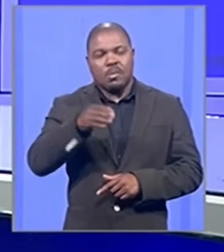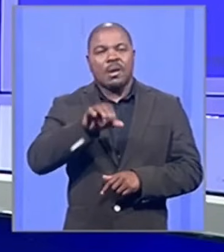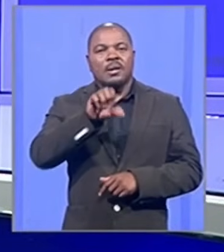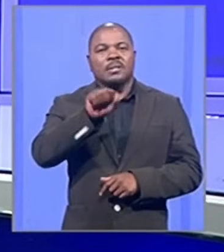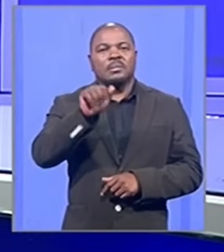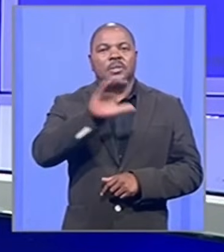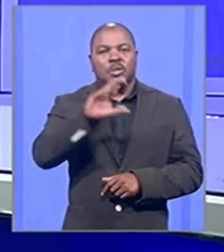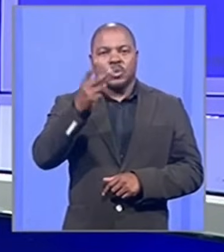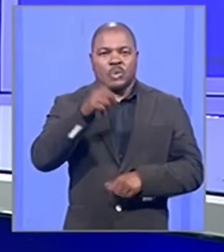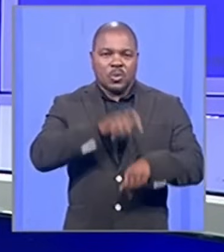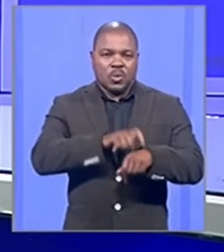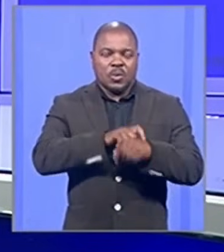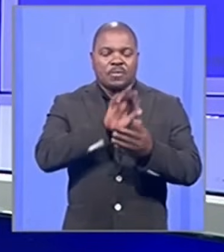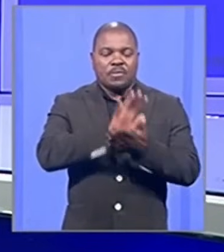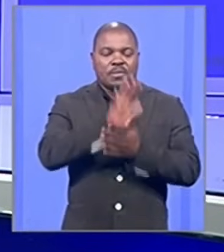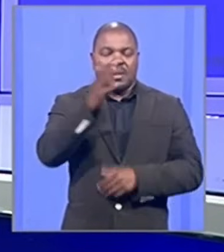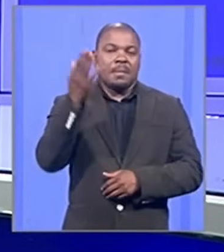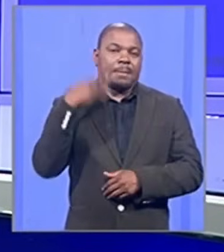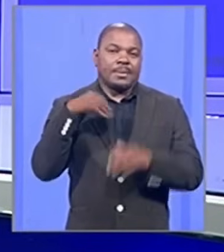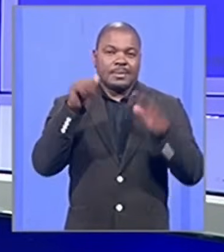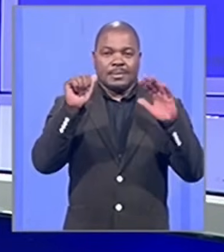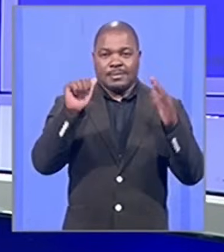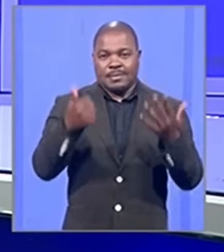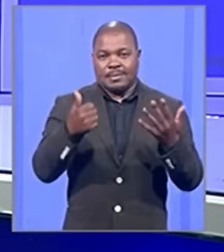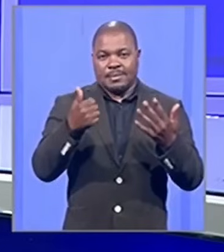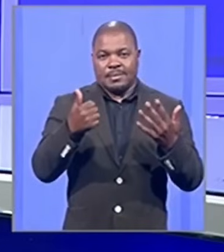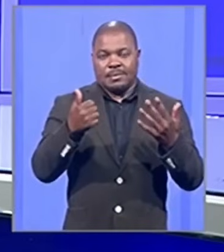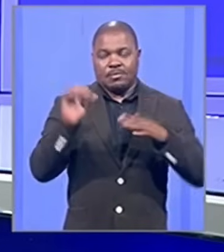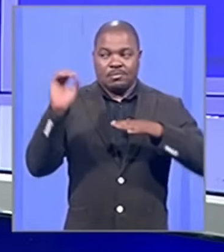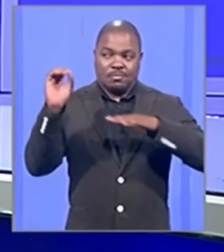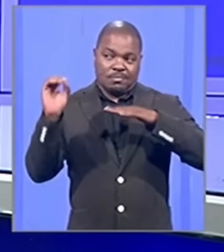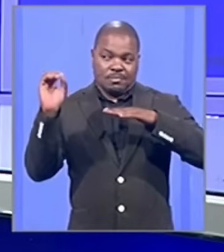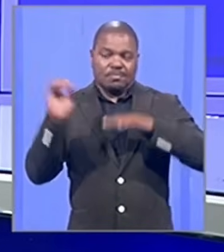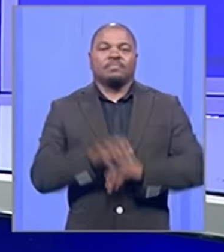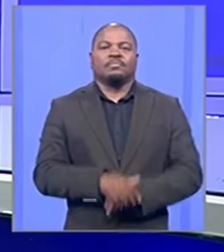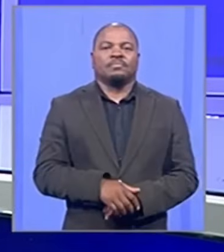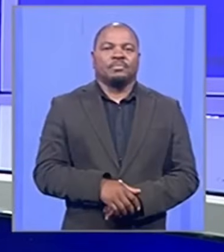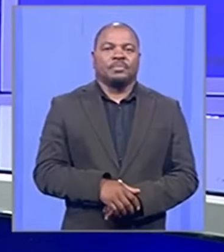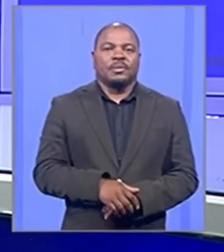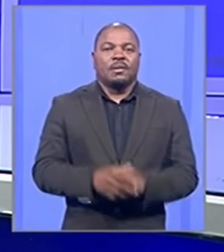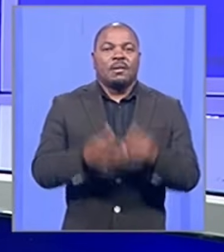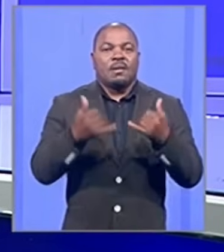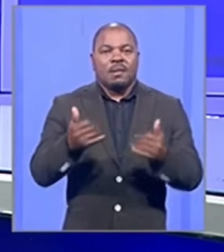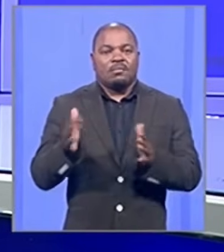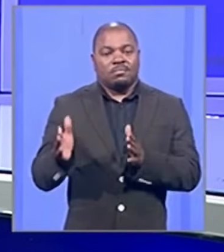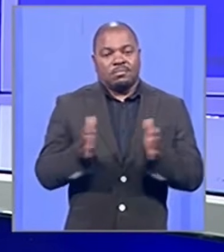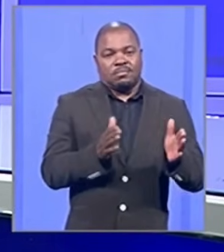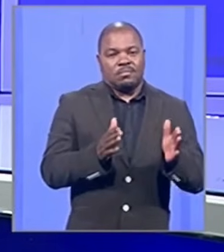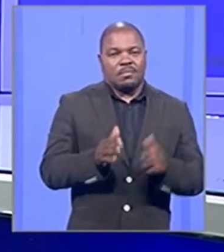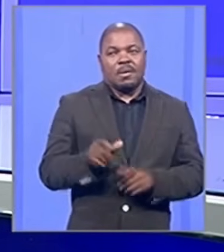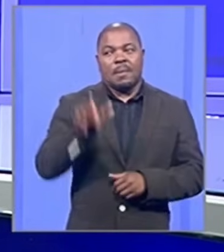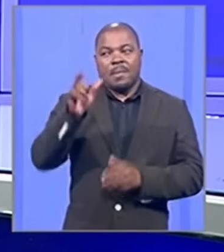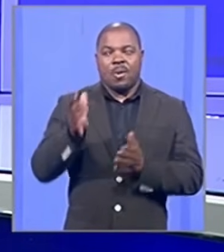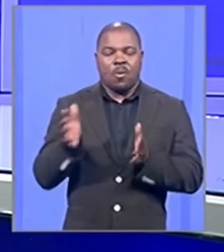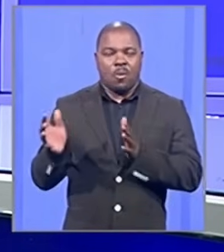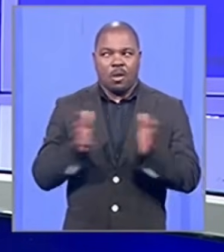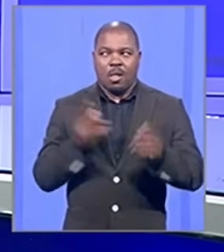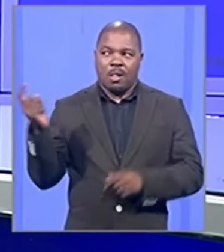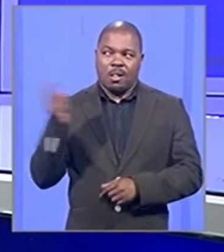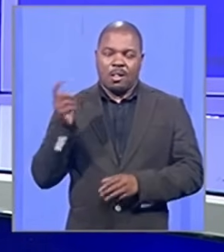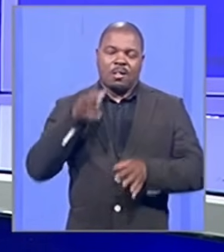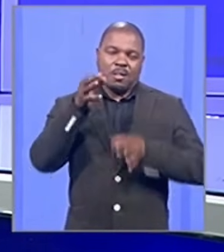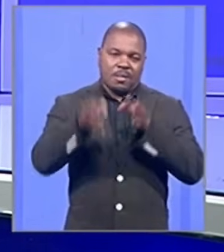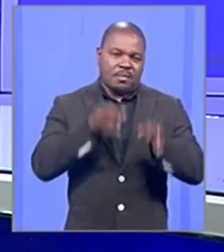2 metsotso le 15 morago ga ura borataro maitsiboa. Ga jana re go tlogela ka tsa maemo a